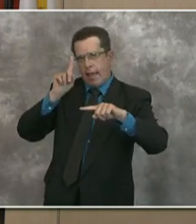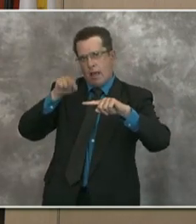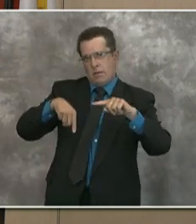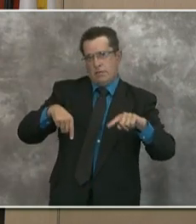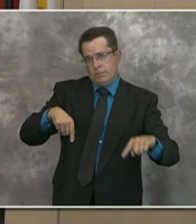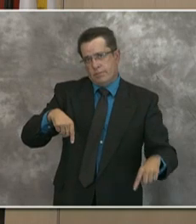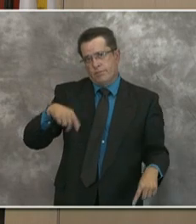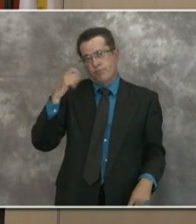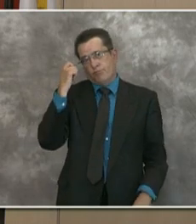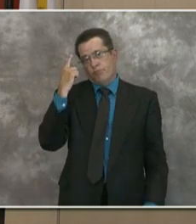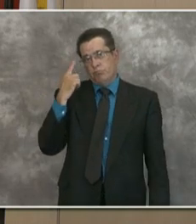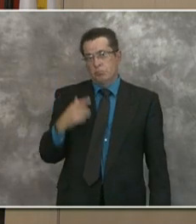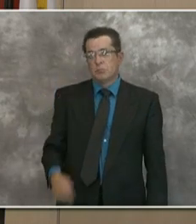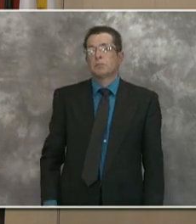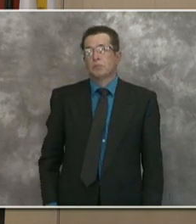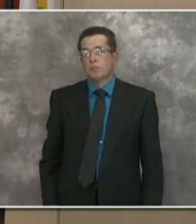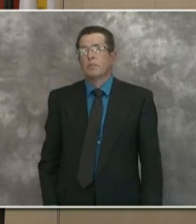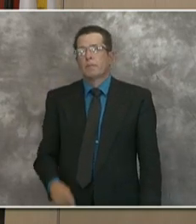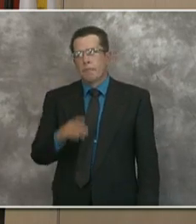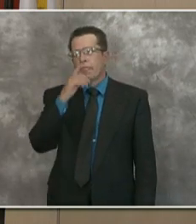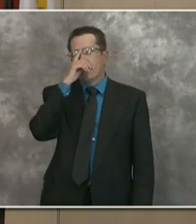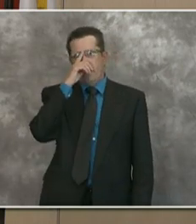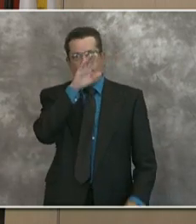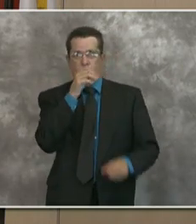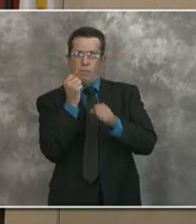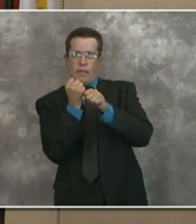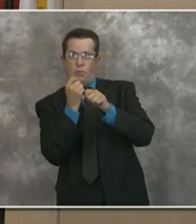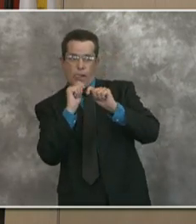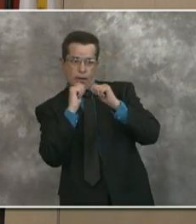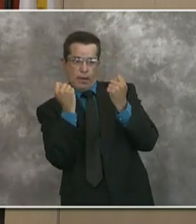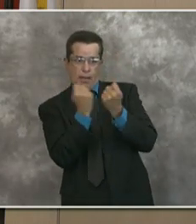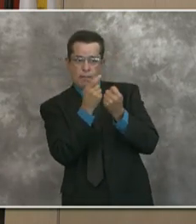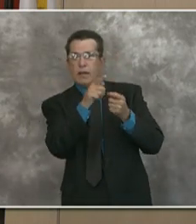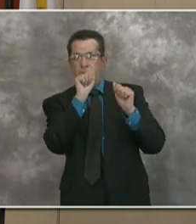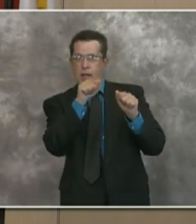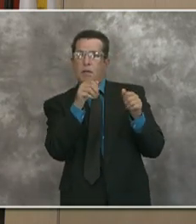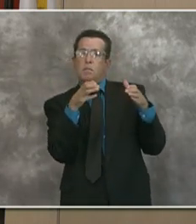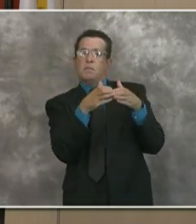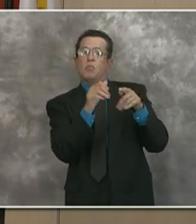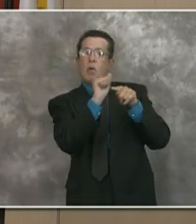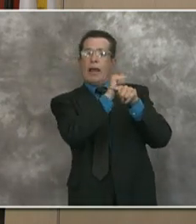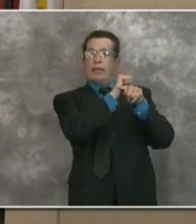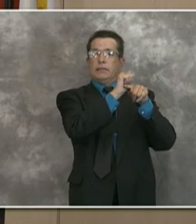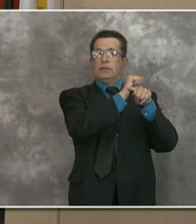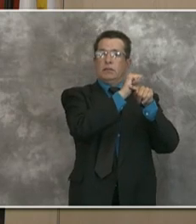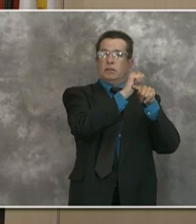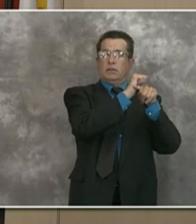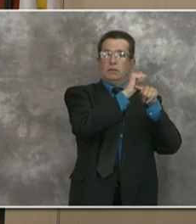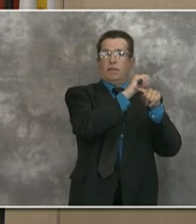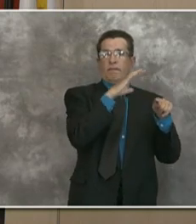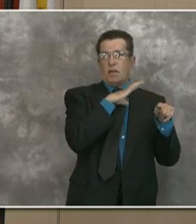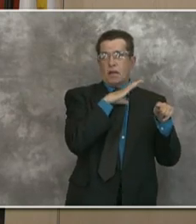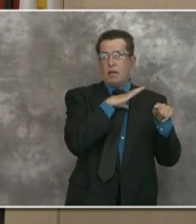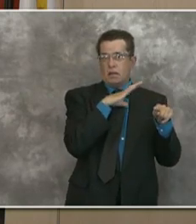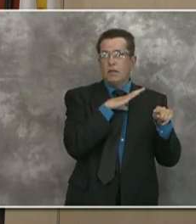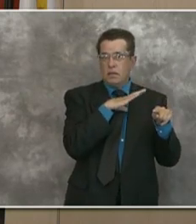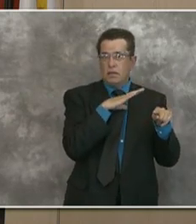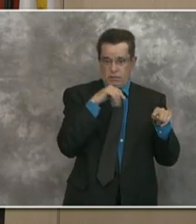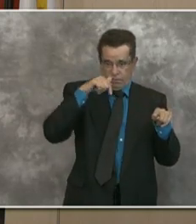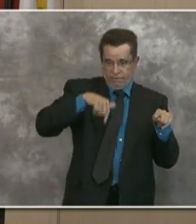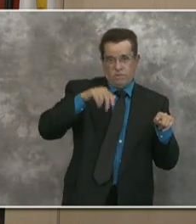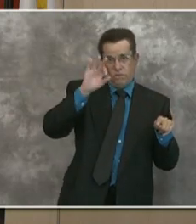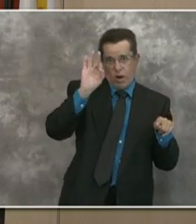sense? Okay, so, Yes. So if you have a baseball team, they can go ahead and get together as a team and practice right now. Yes. As of